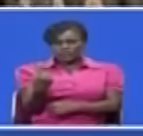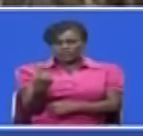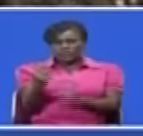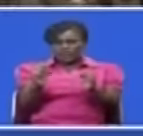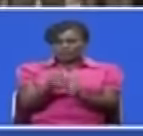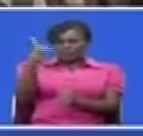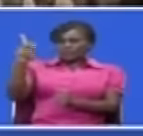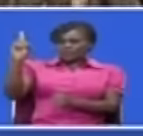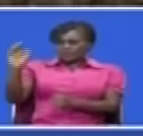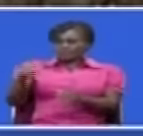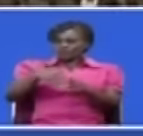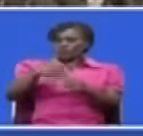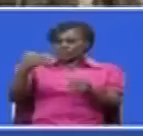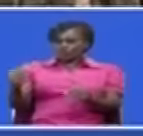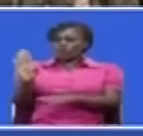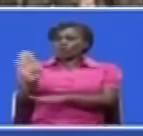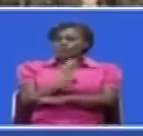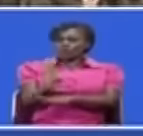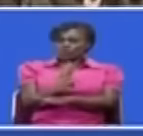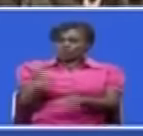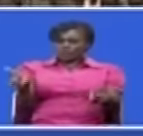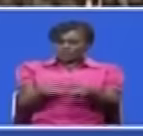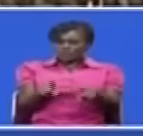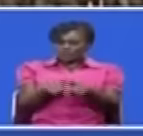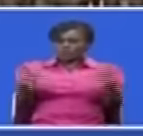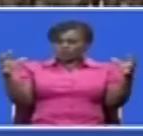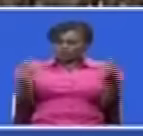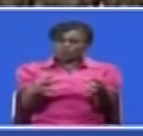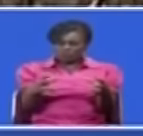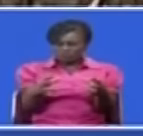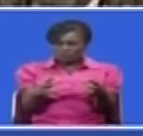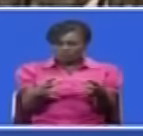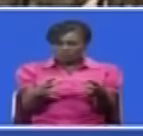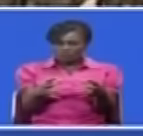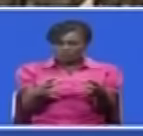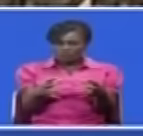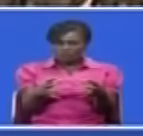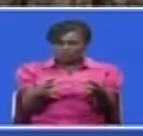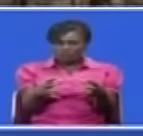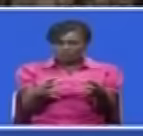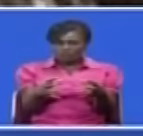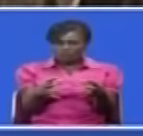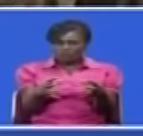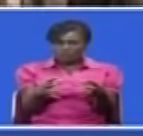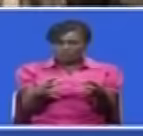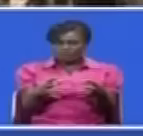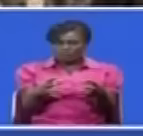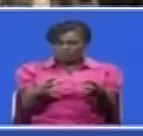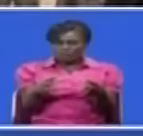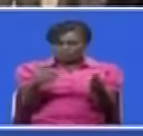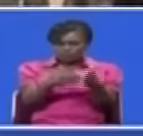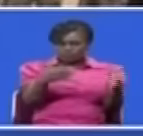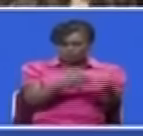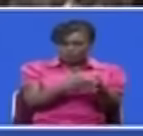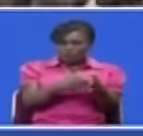happen, KDF withdraw, Burundi's troops seem to be all but, distracted by what's going